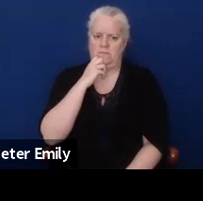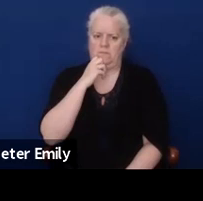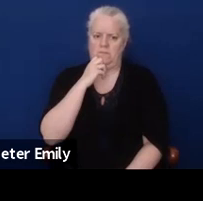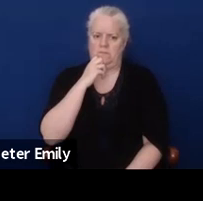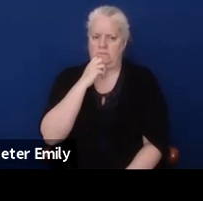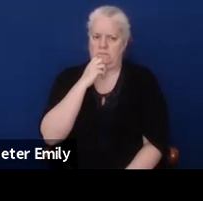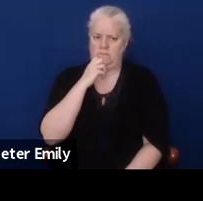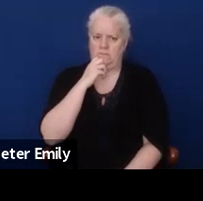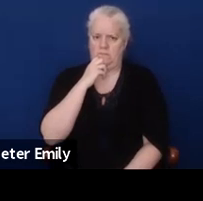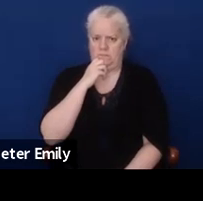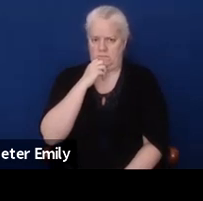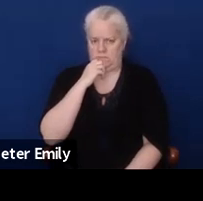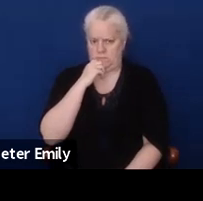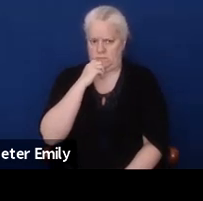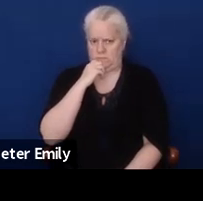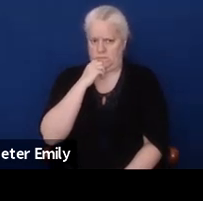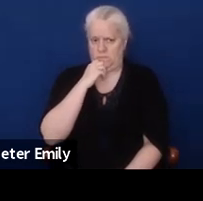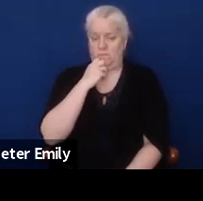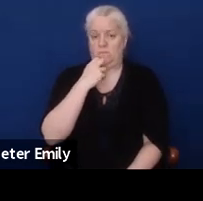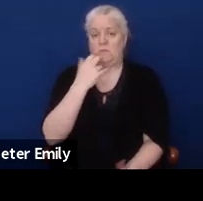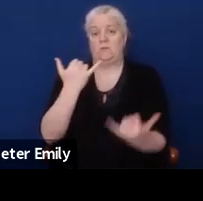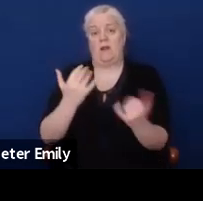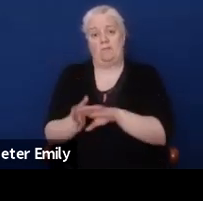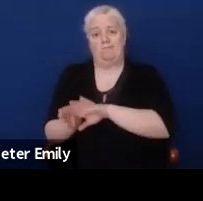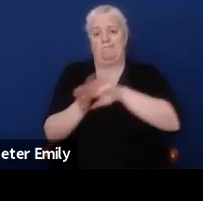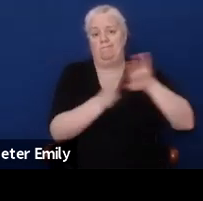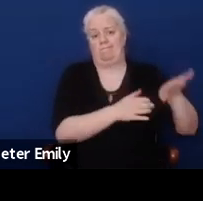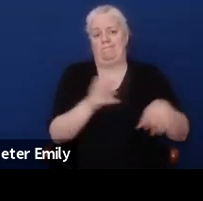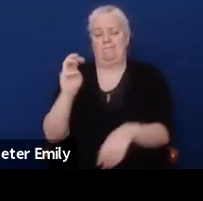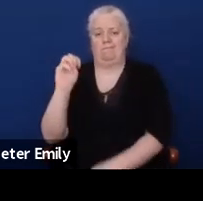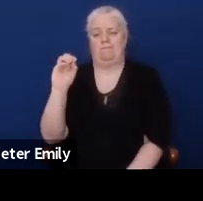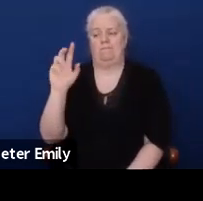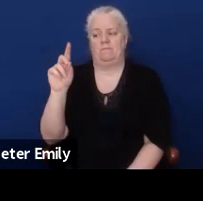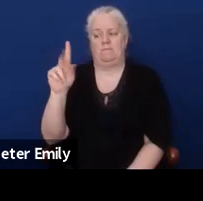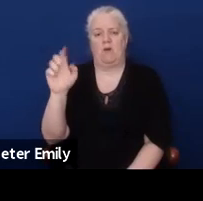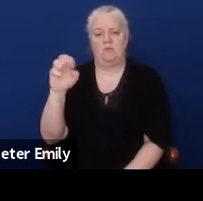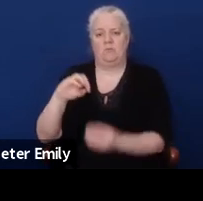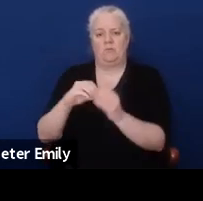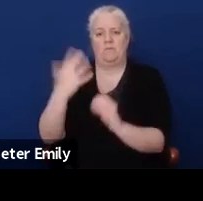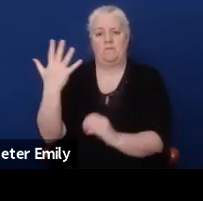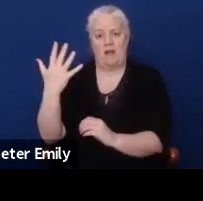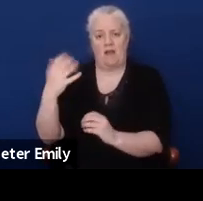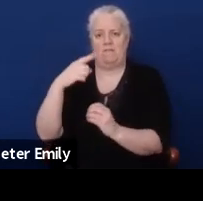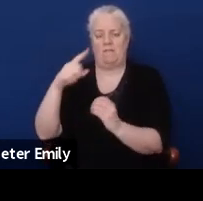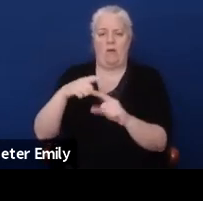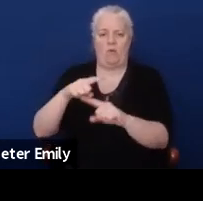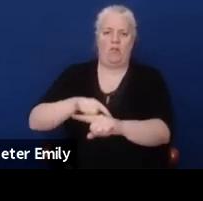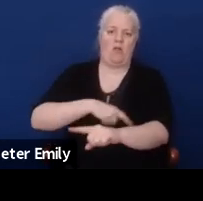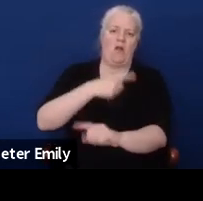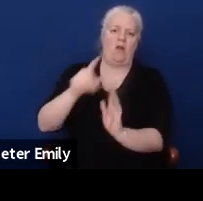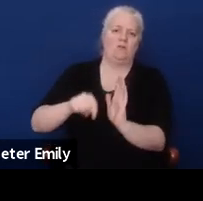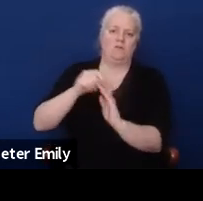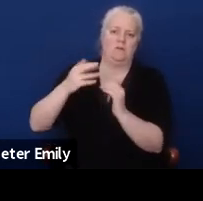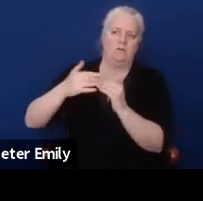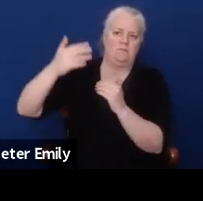So with that, we are going to the fifth module, which is about long-term planning. It's about saving